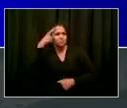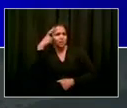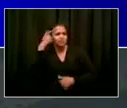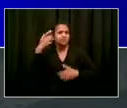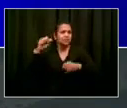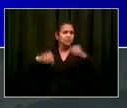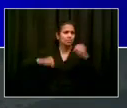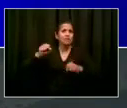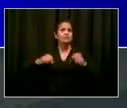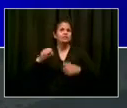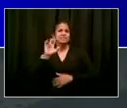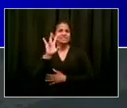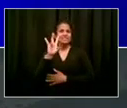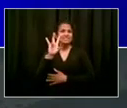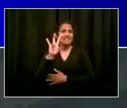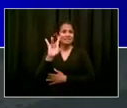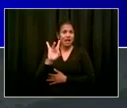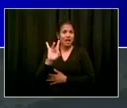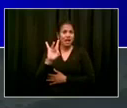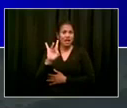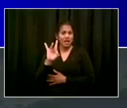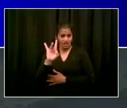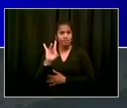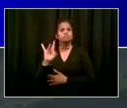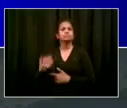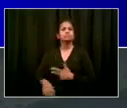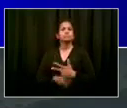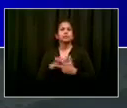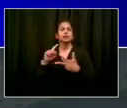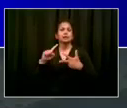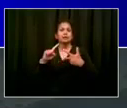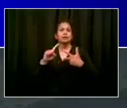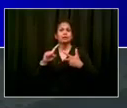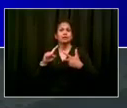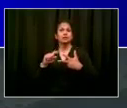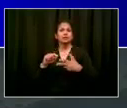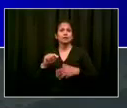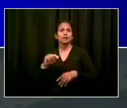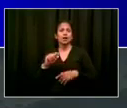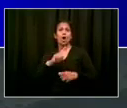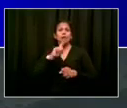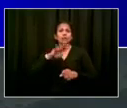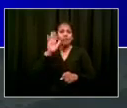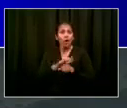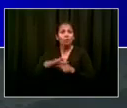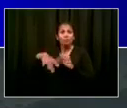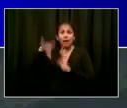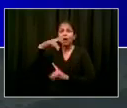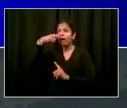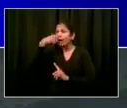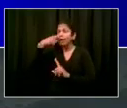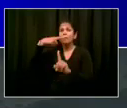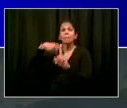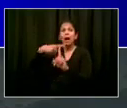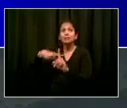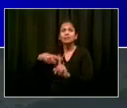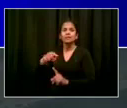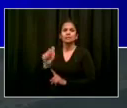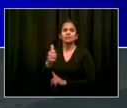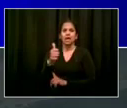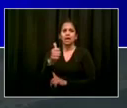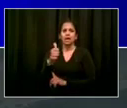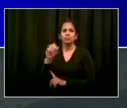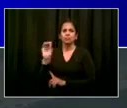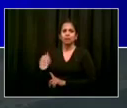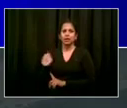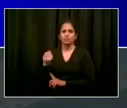78 patients, and the confirmed positive rate for COVID for those patients is 10%. Number 2, new